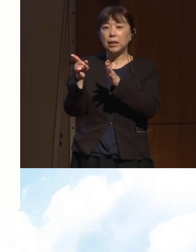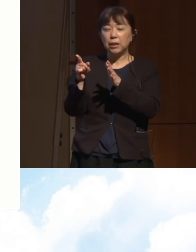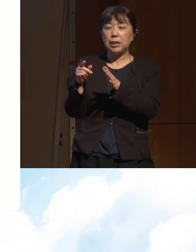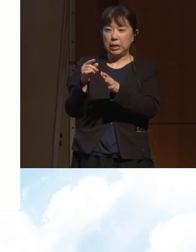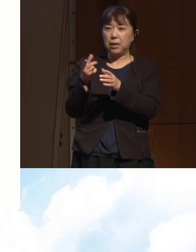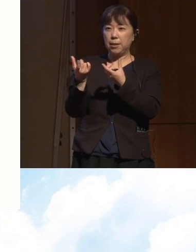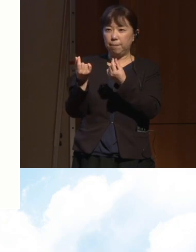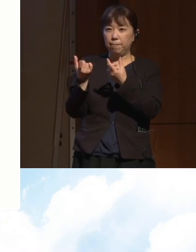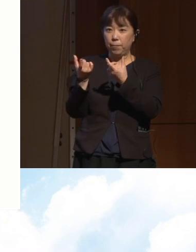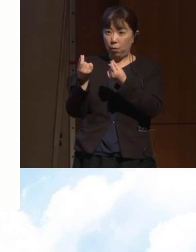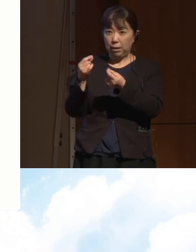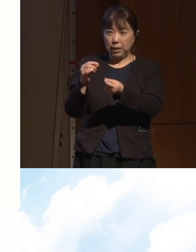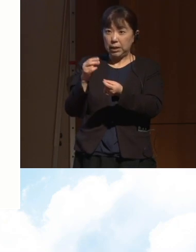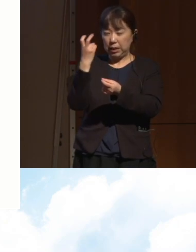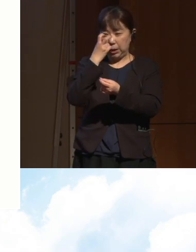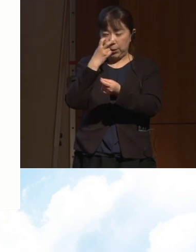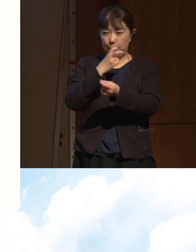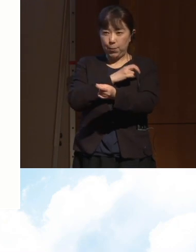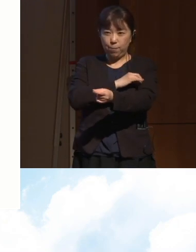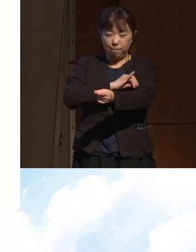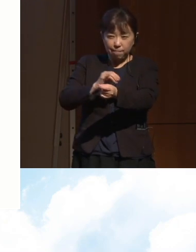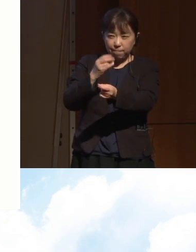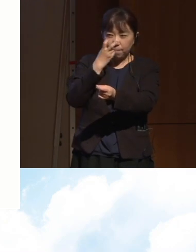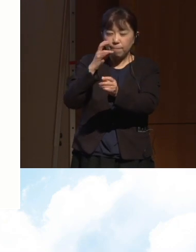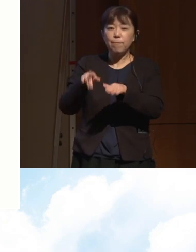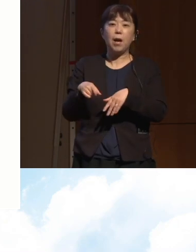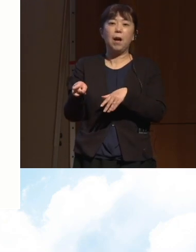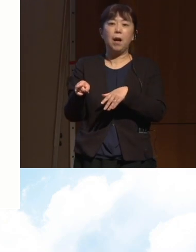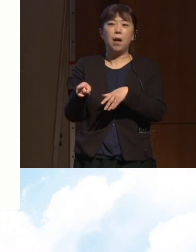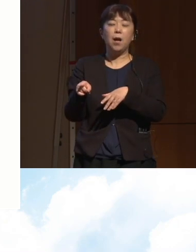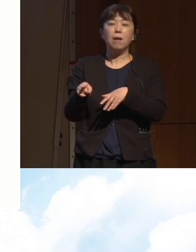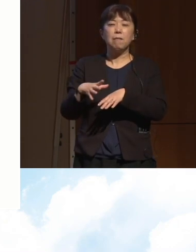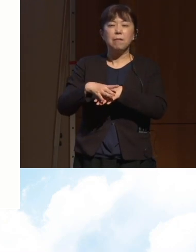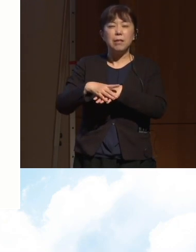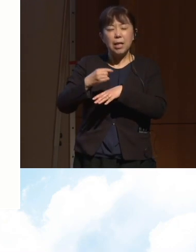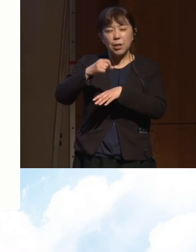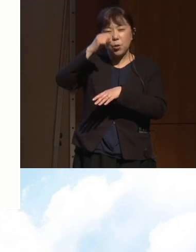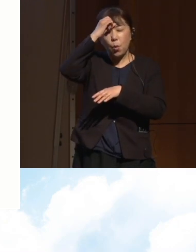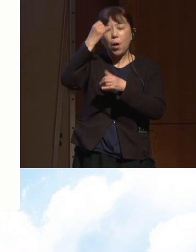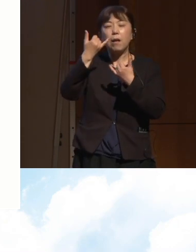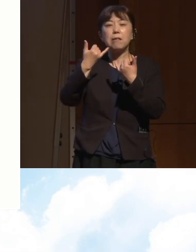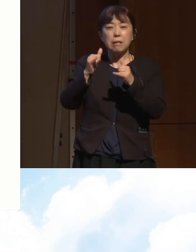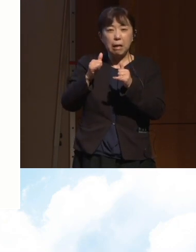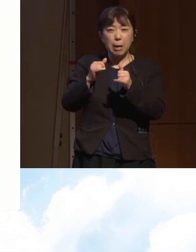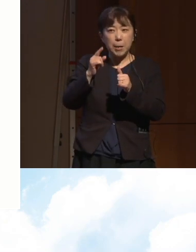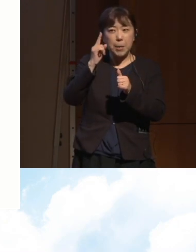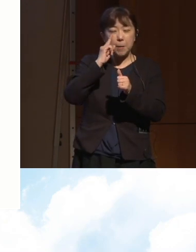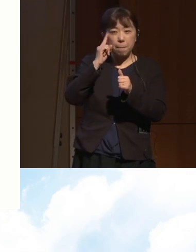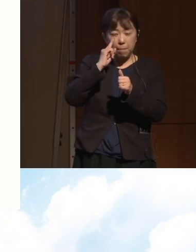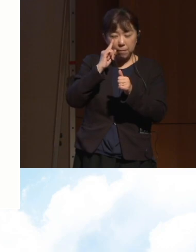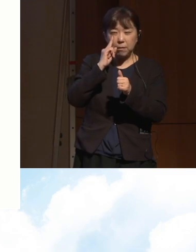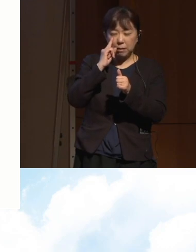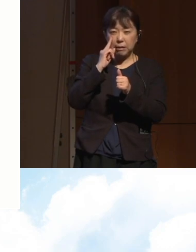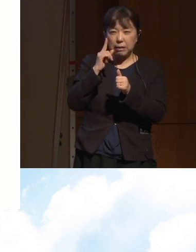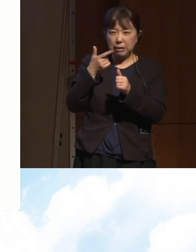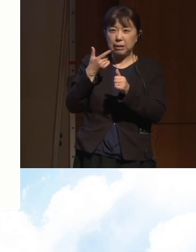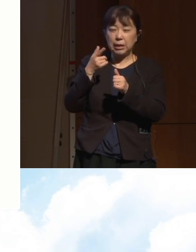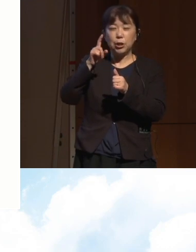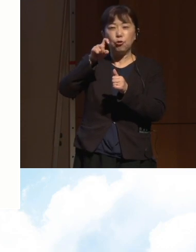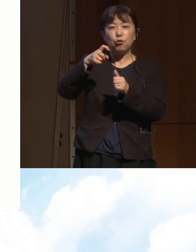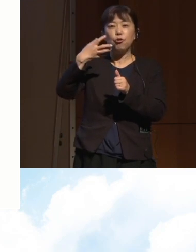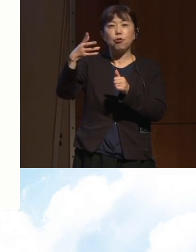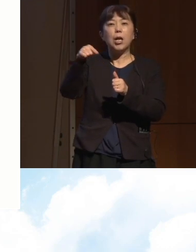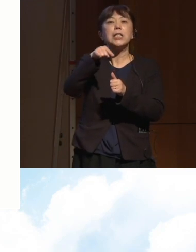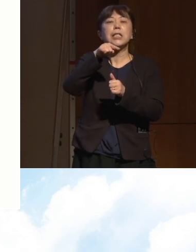infused the first 12 patients with the clinical material that had been through a phase 1 in the US. It was